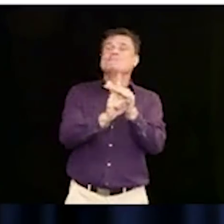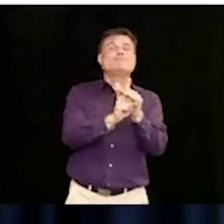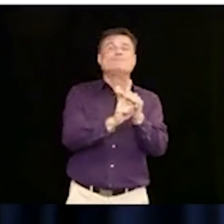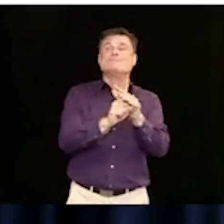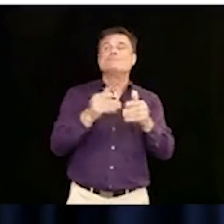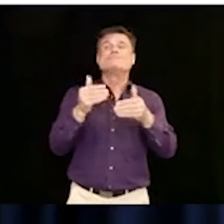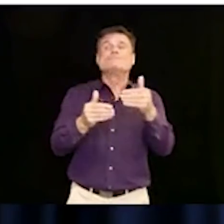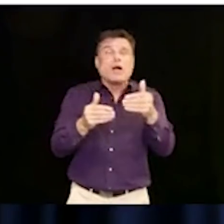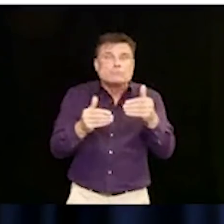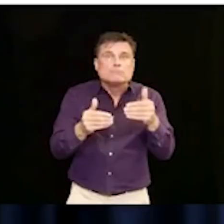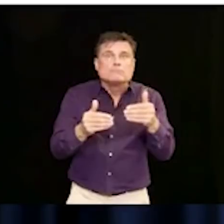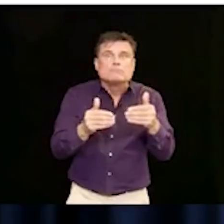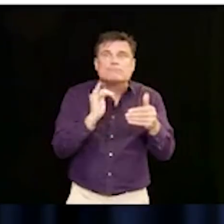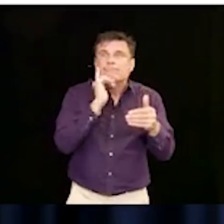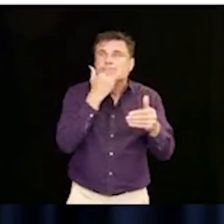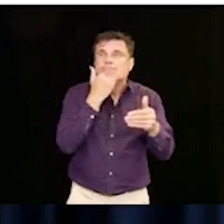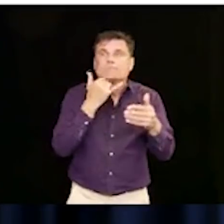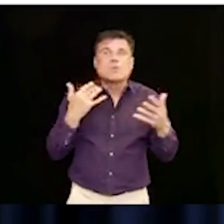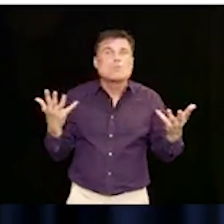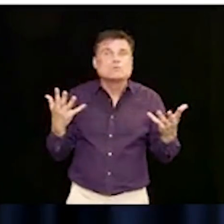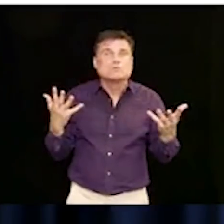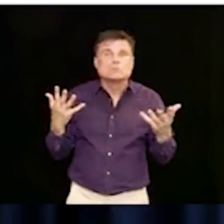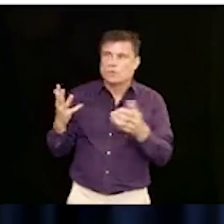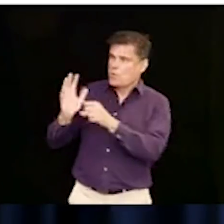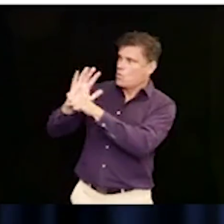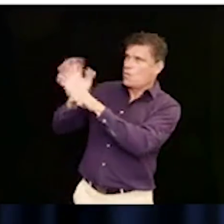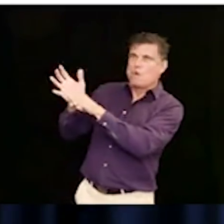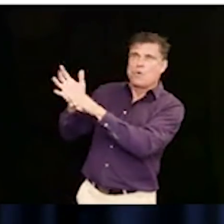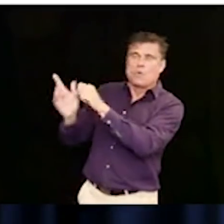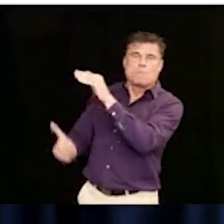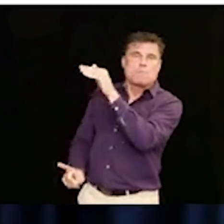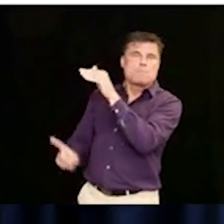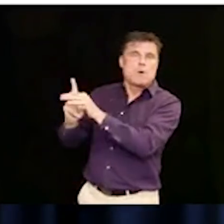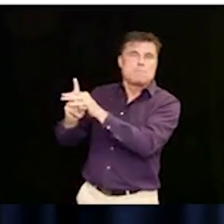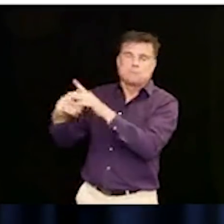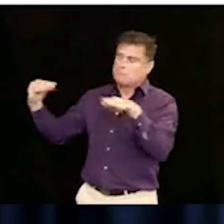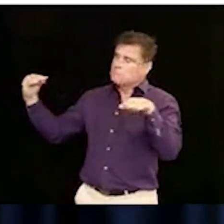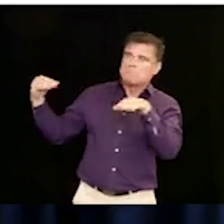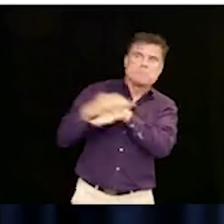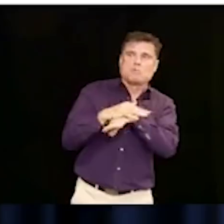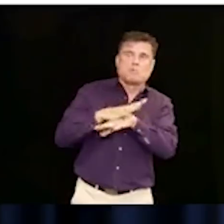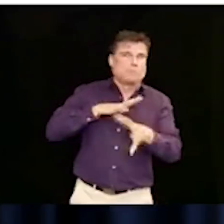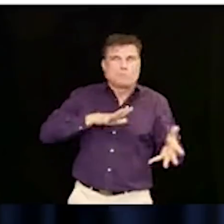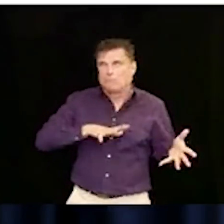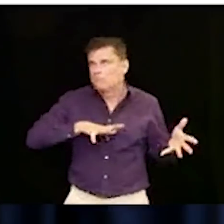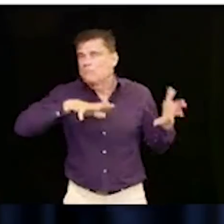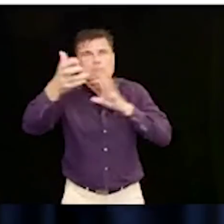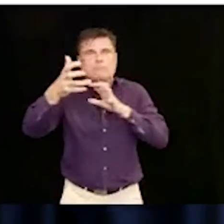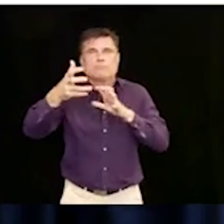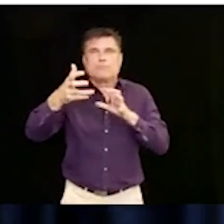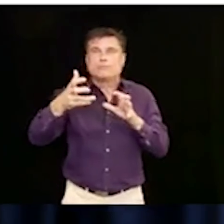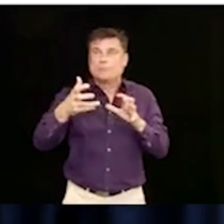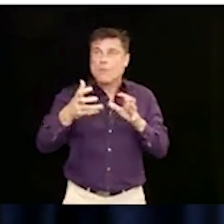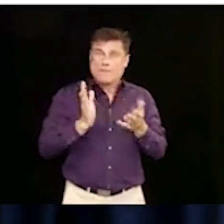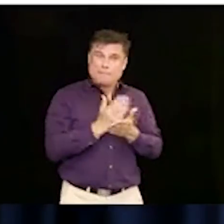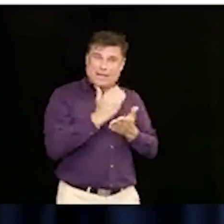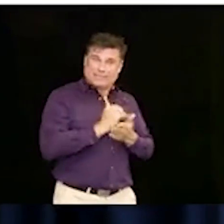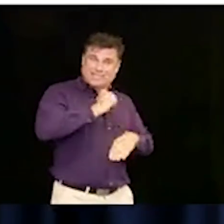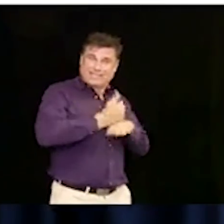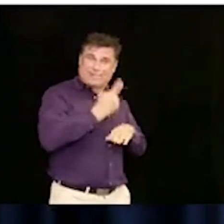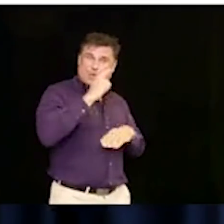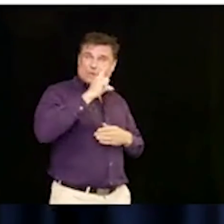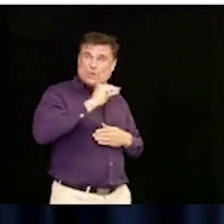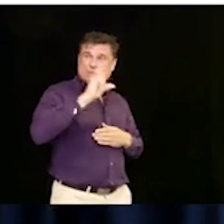challenges. What came next was unprecedented. Mere weeks after the budget 2020